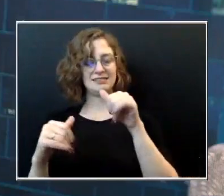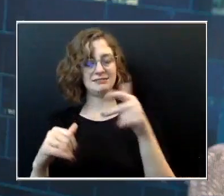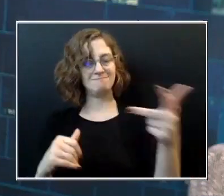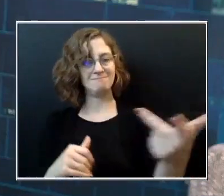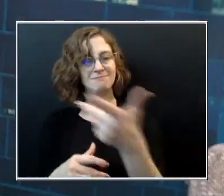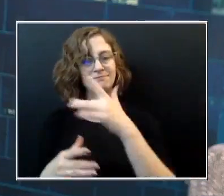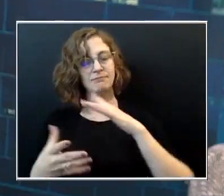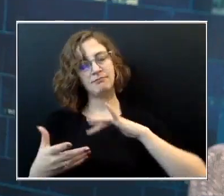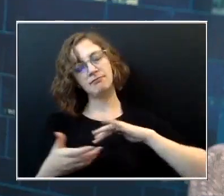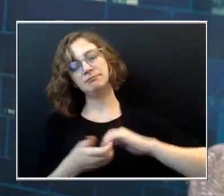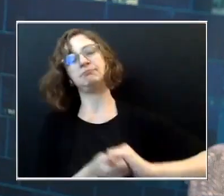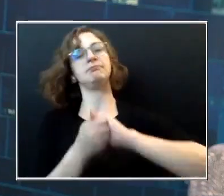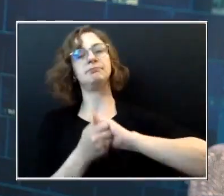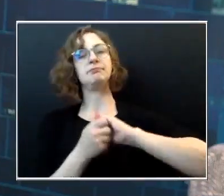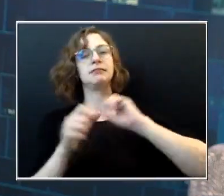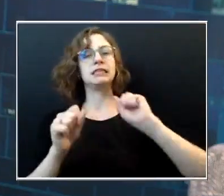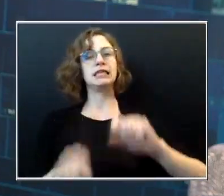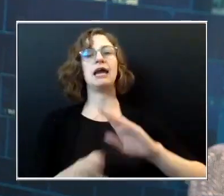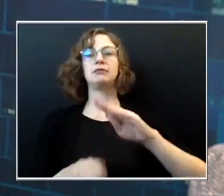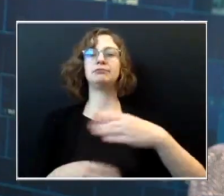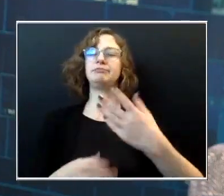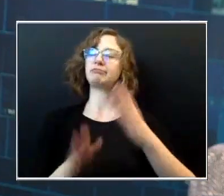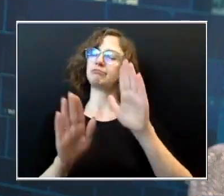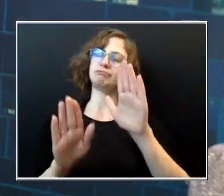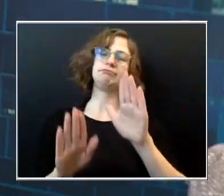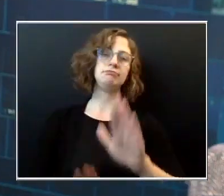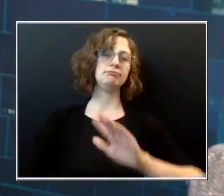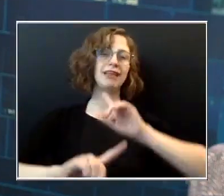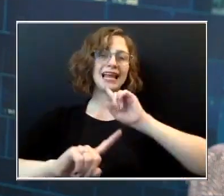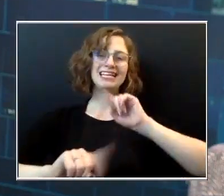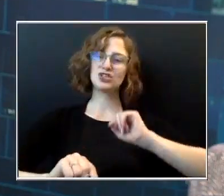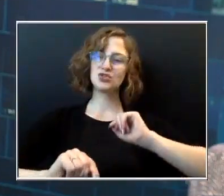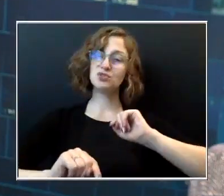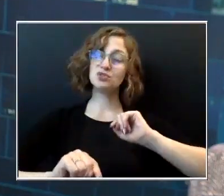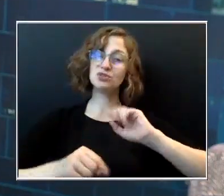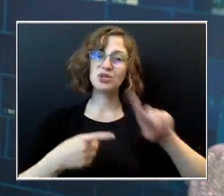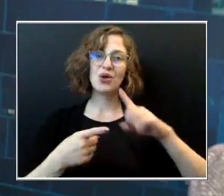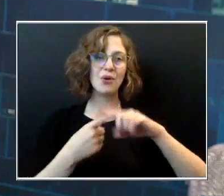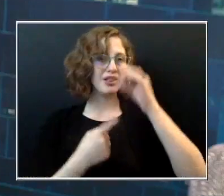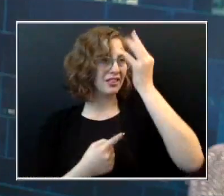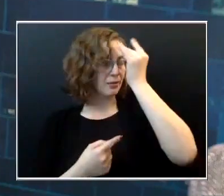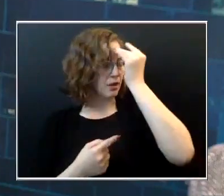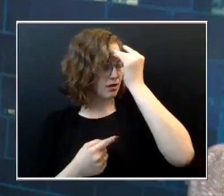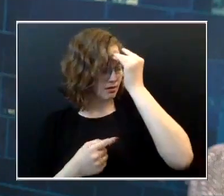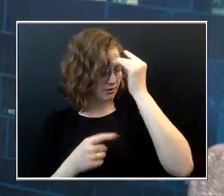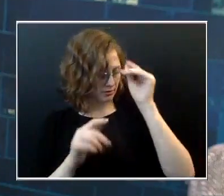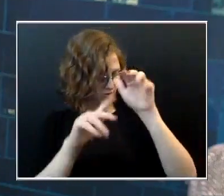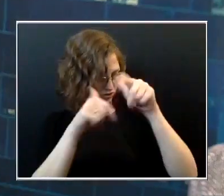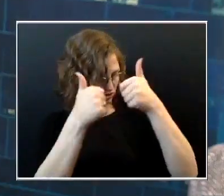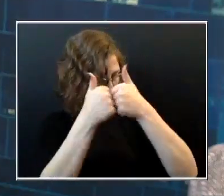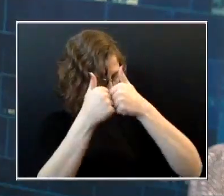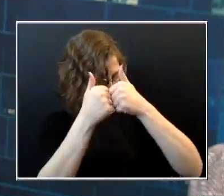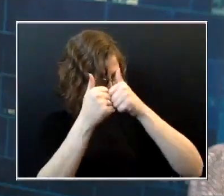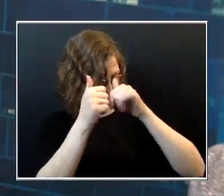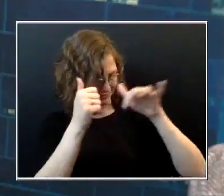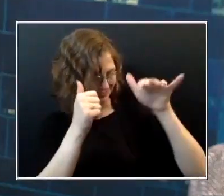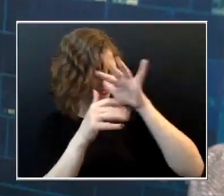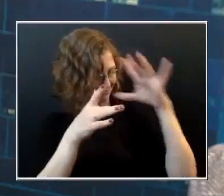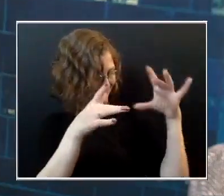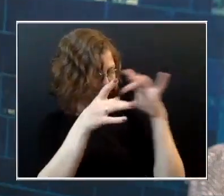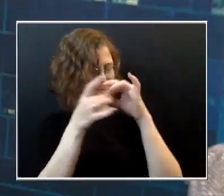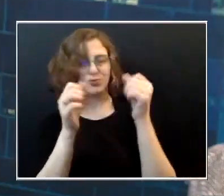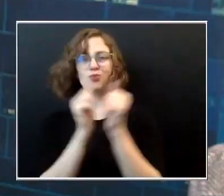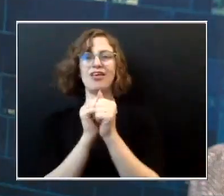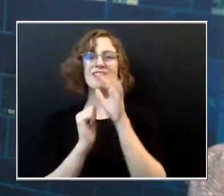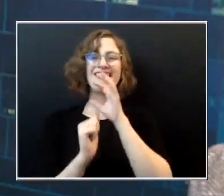deliver some really amazing answers. And when you think about it, with all the challenges around aging in the United States and throughout the world, and